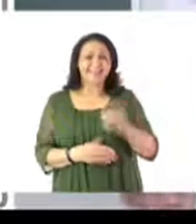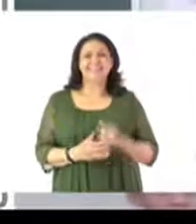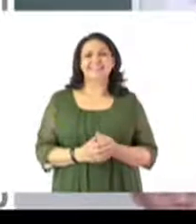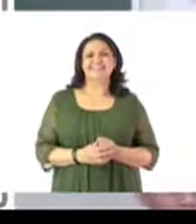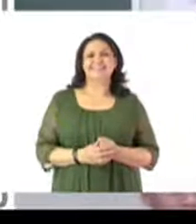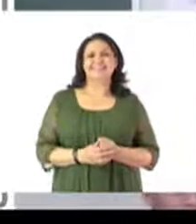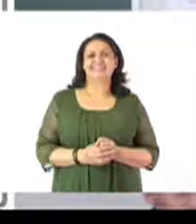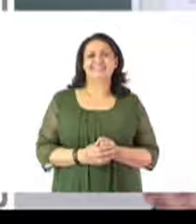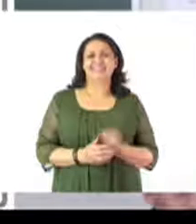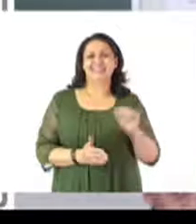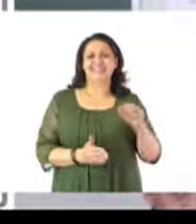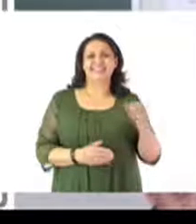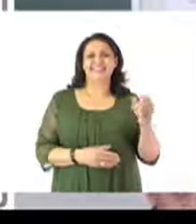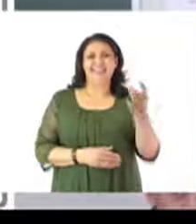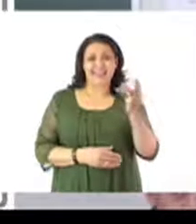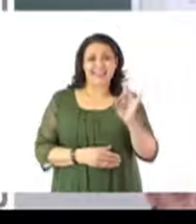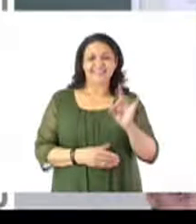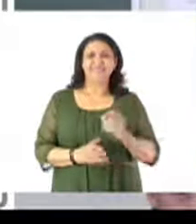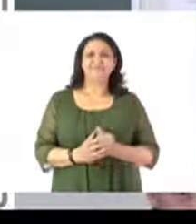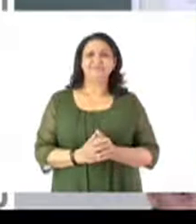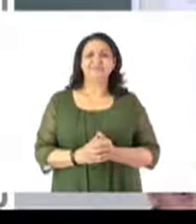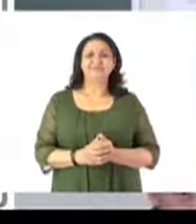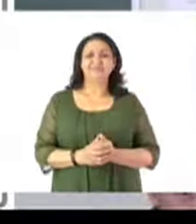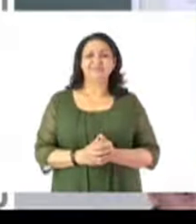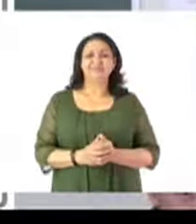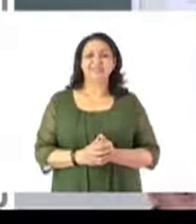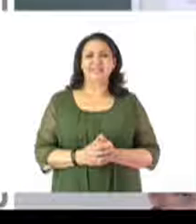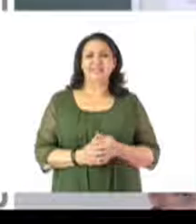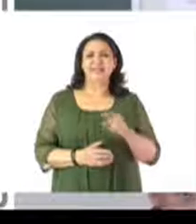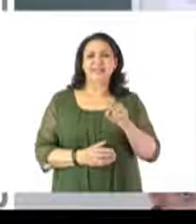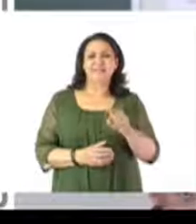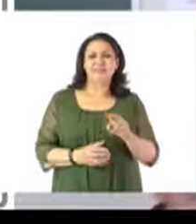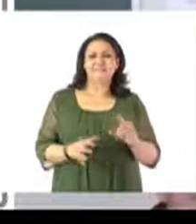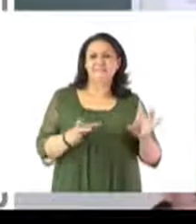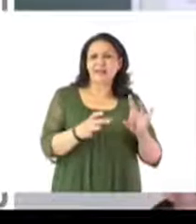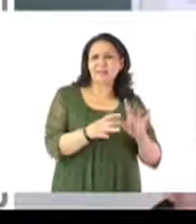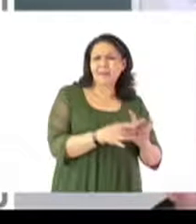Yes, page 8. Now here we have to find the match.